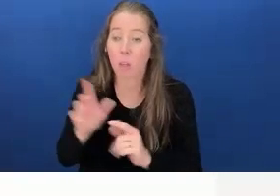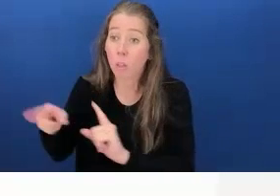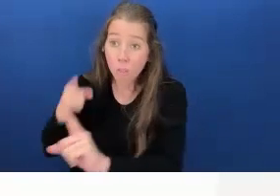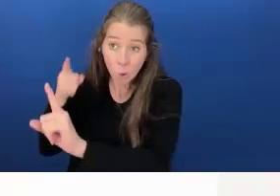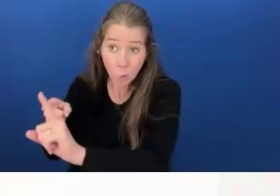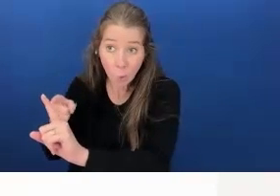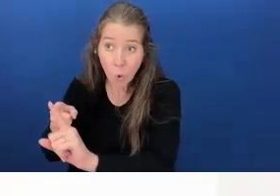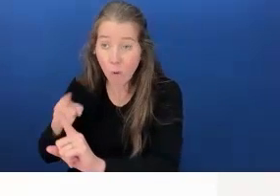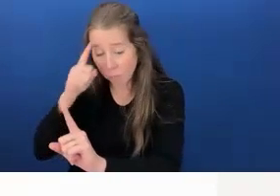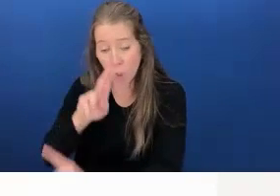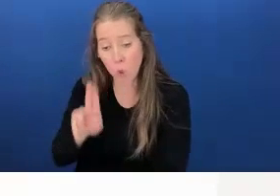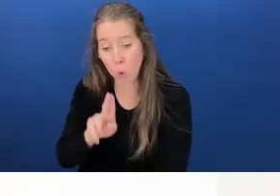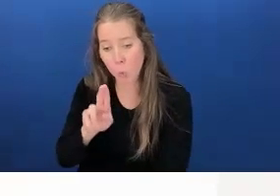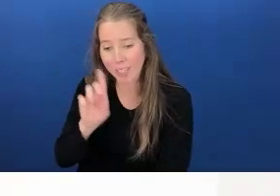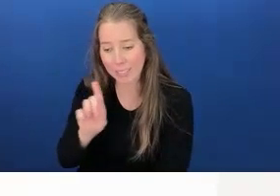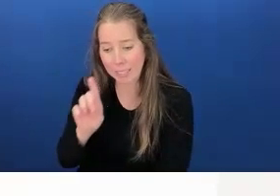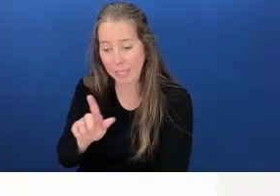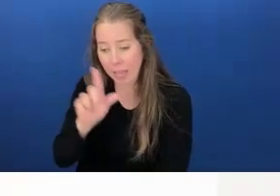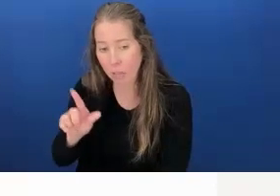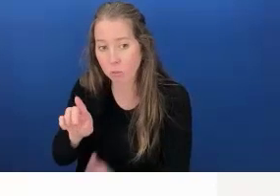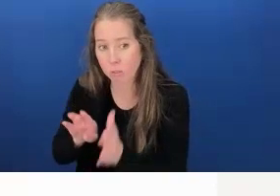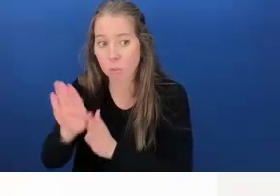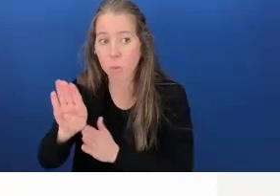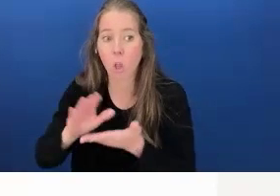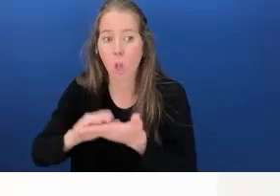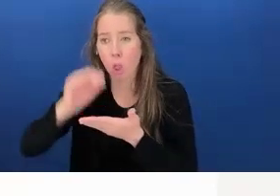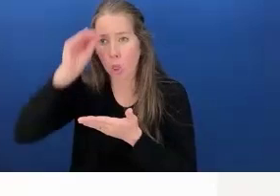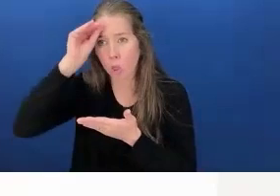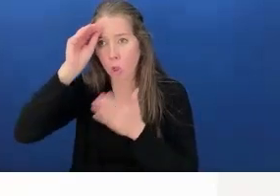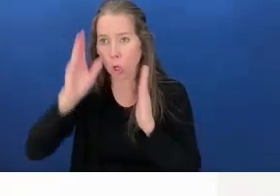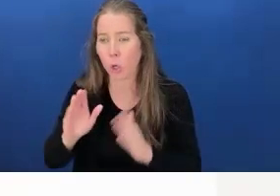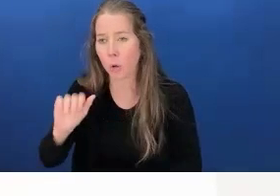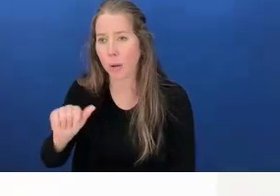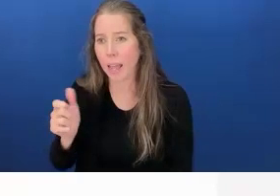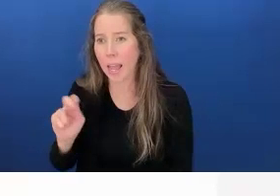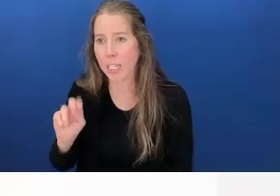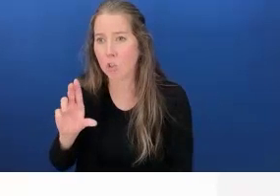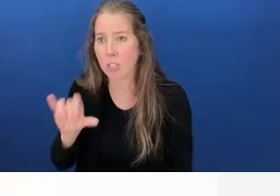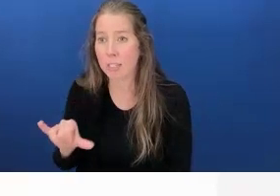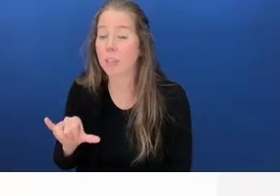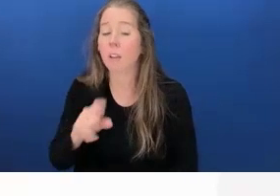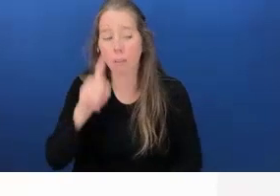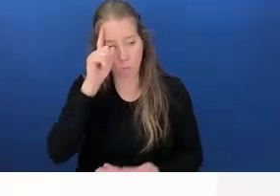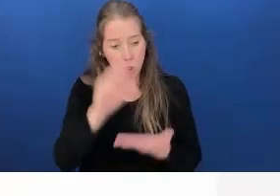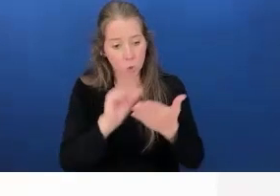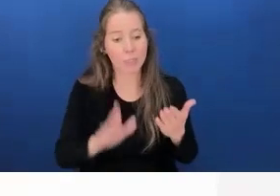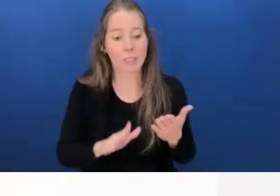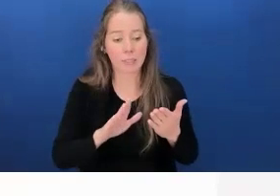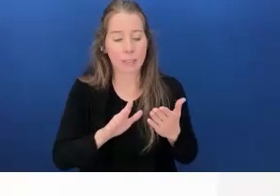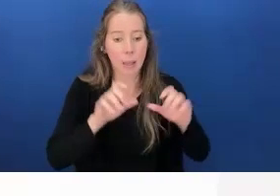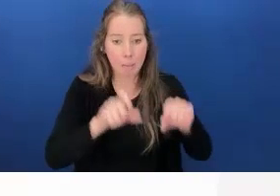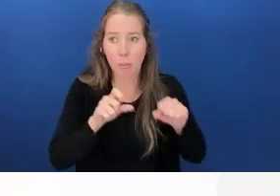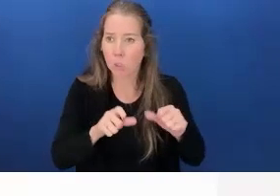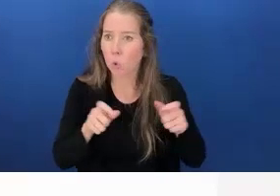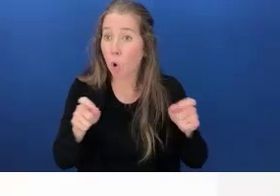of UDL is to develop learner agency. So as students, the ability for them to be able to regulate and act